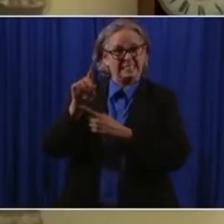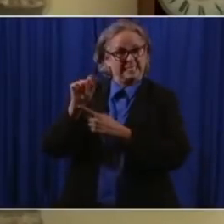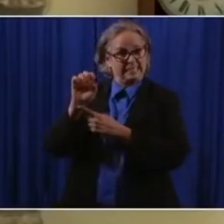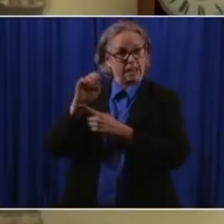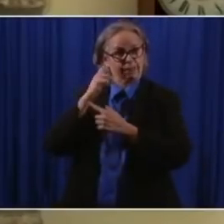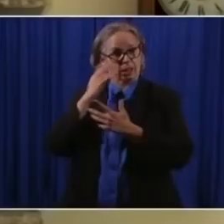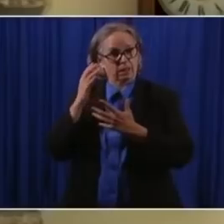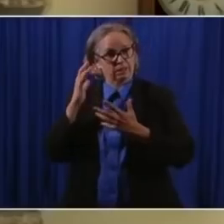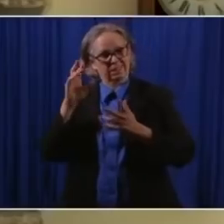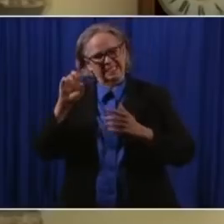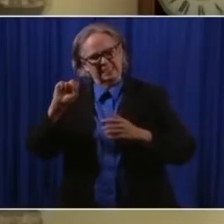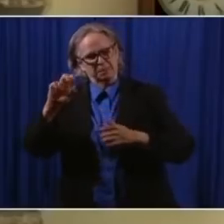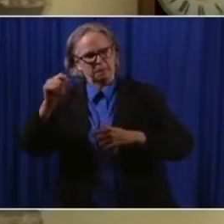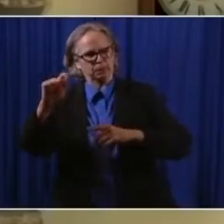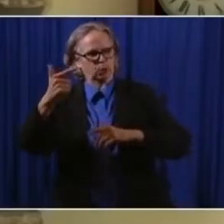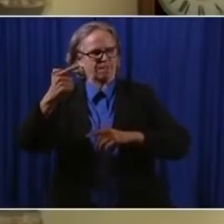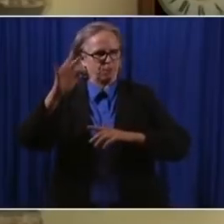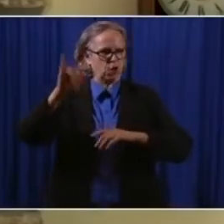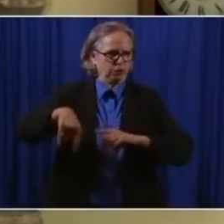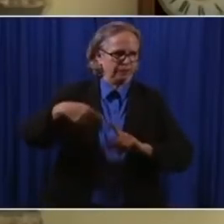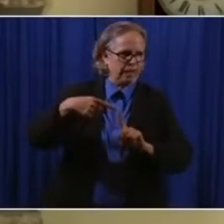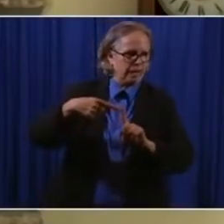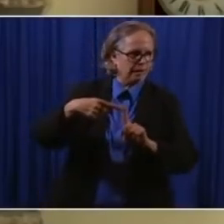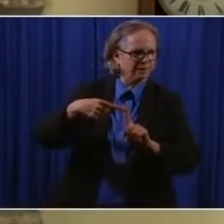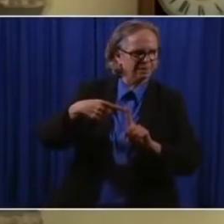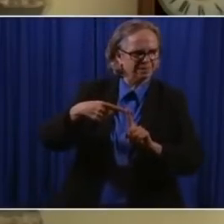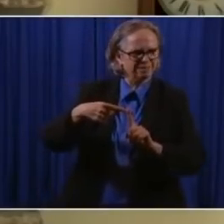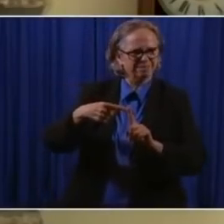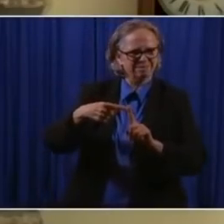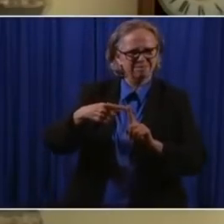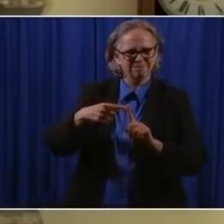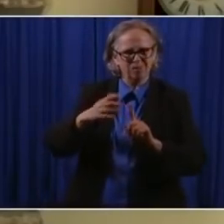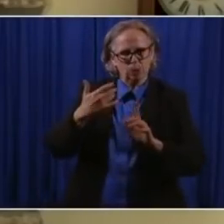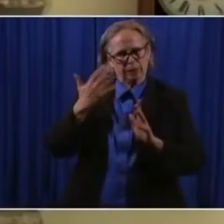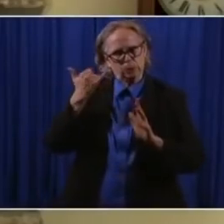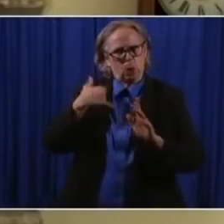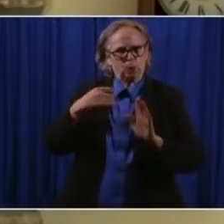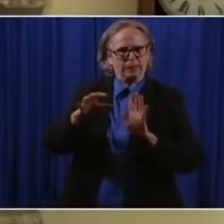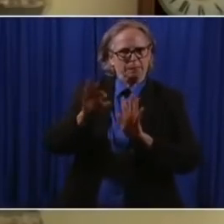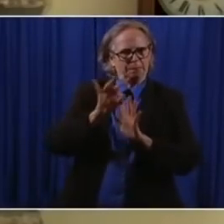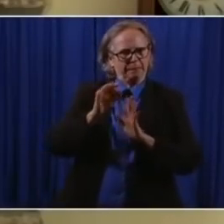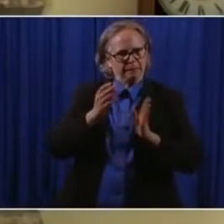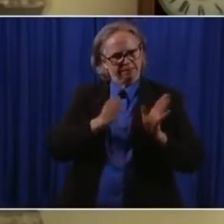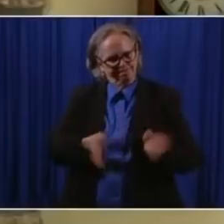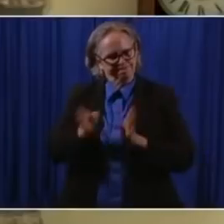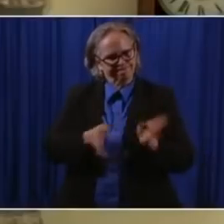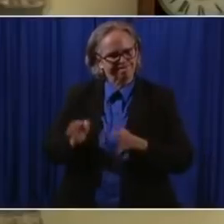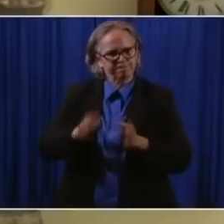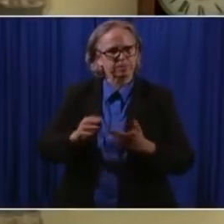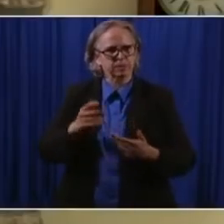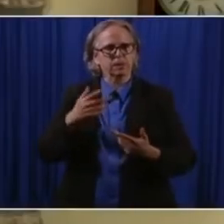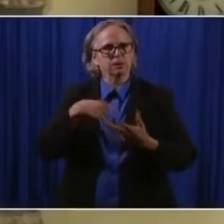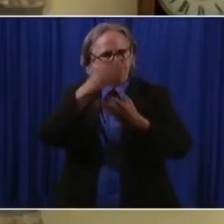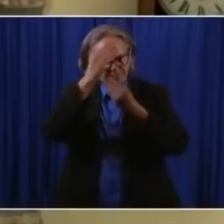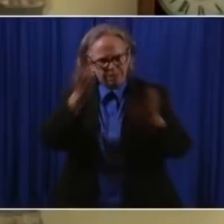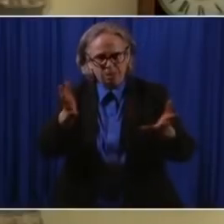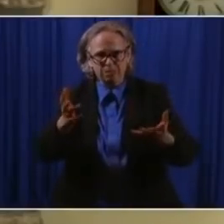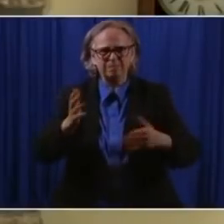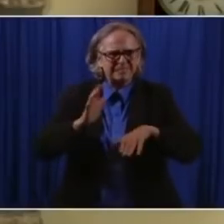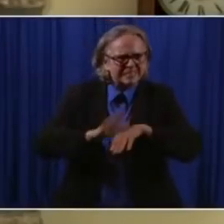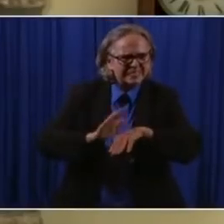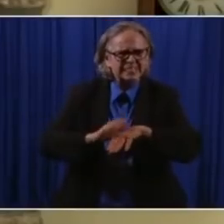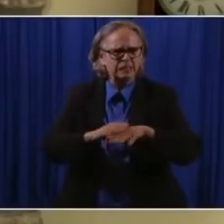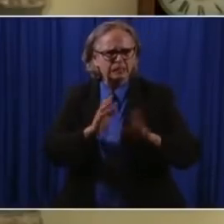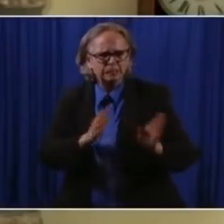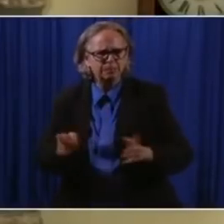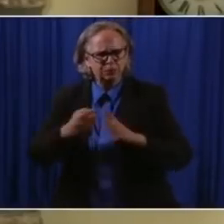and also what's going on in regard to our assisted living as well. So we'll have more information about that as we move forward.